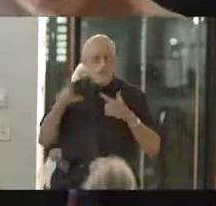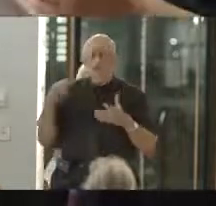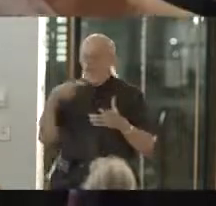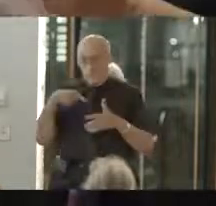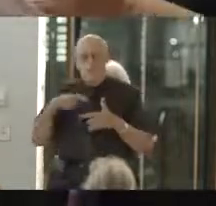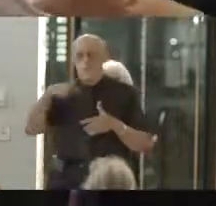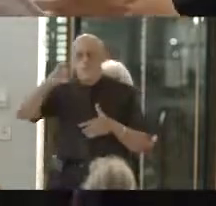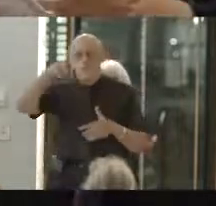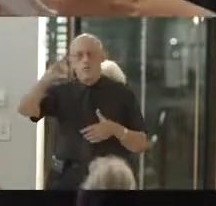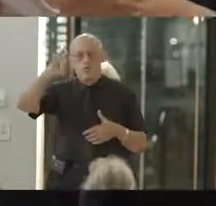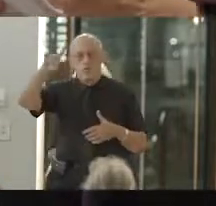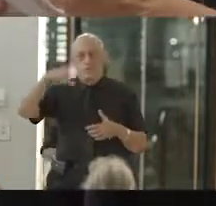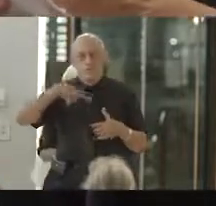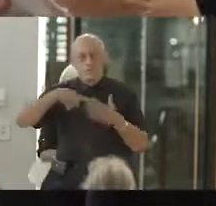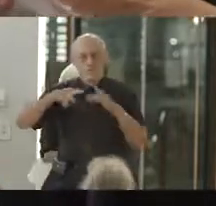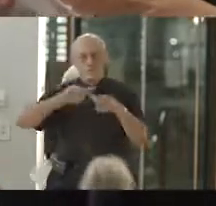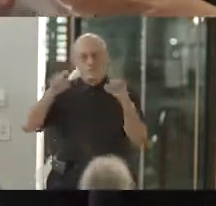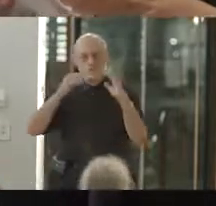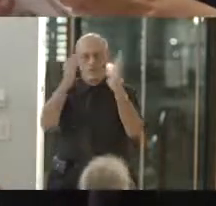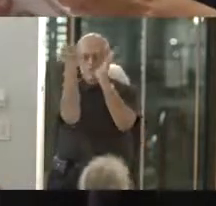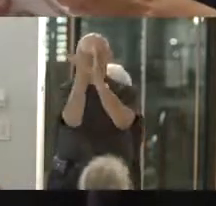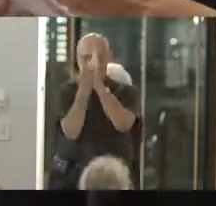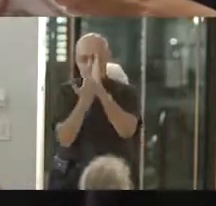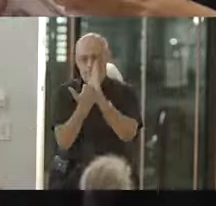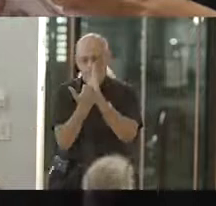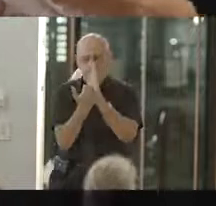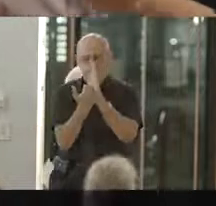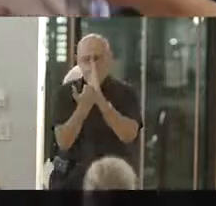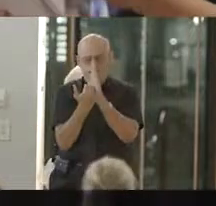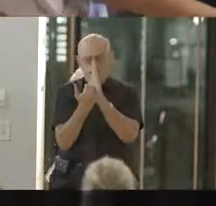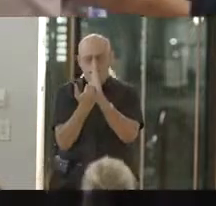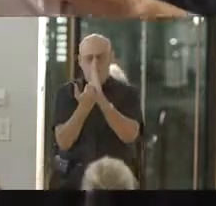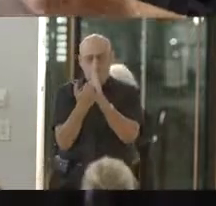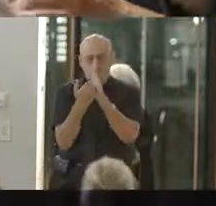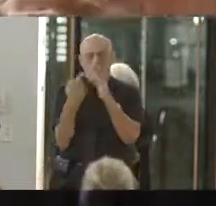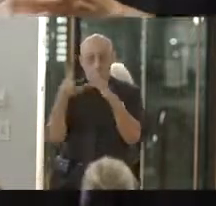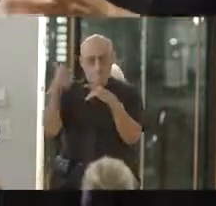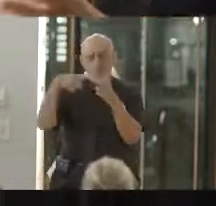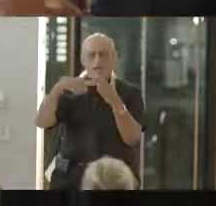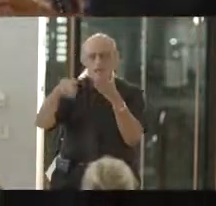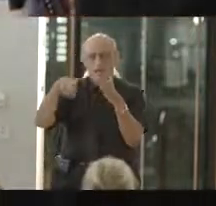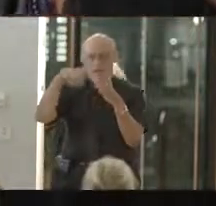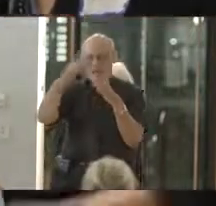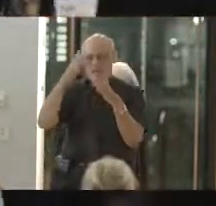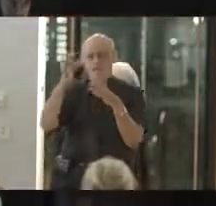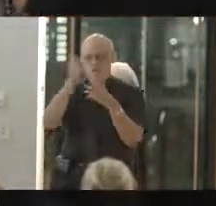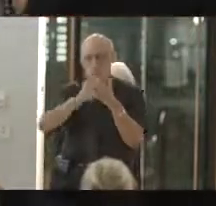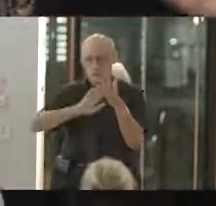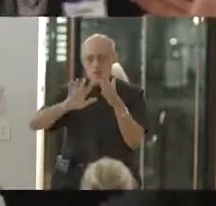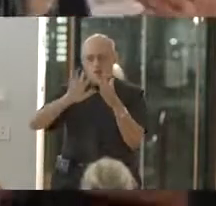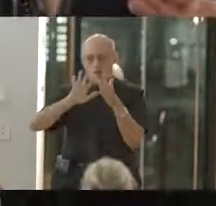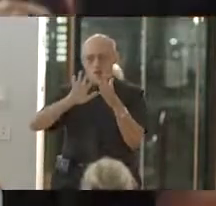no, Brookfield it's a different, yeah, you're right, the level of ground rent they pay because of a ground lease that